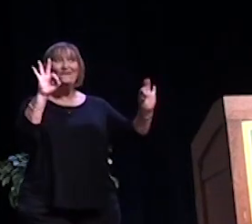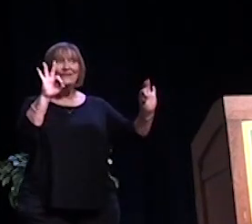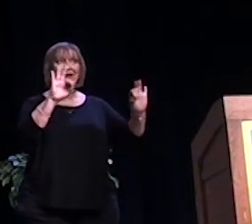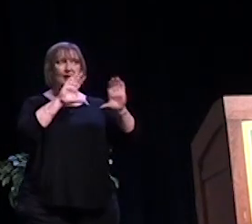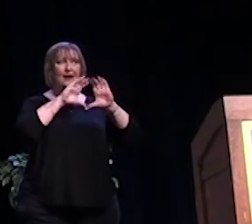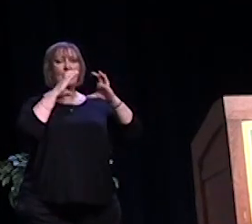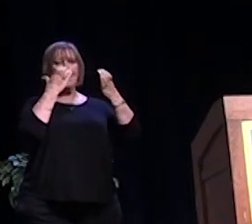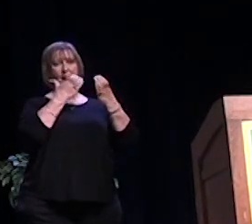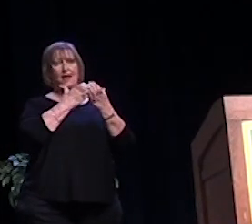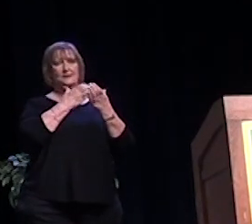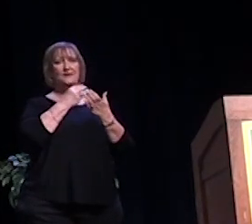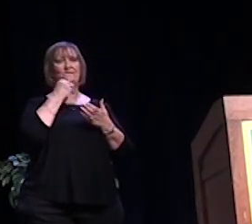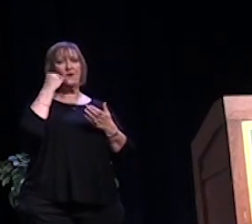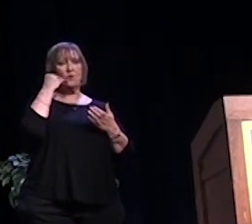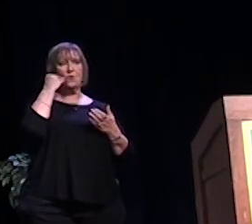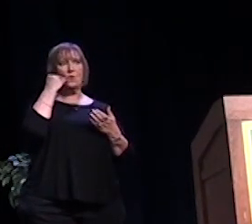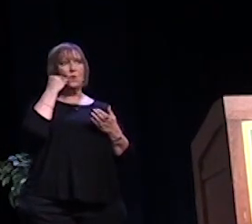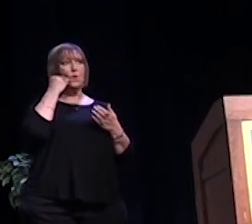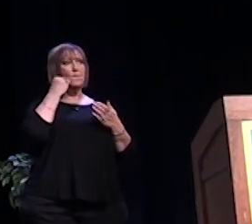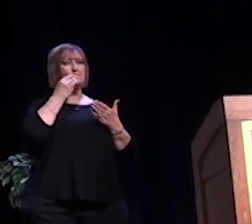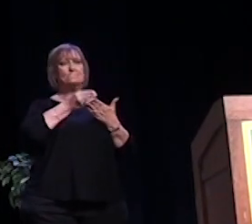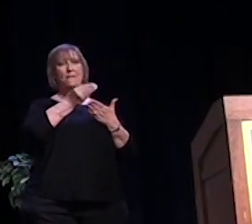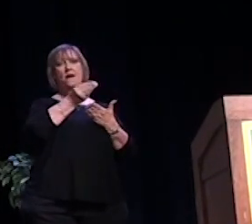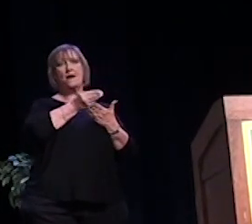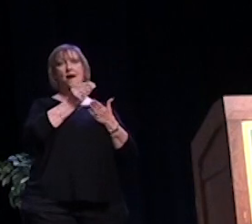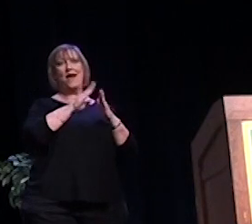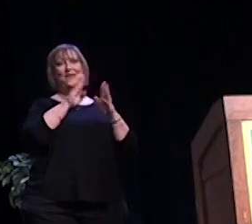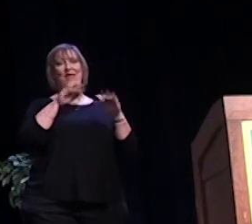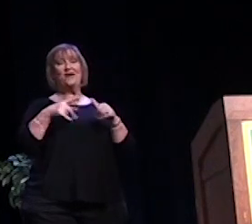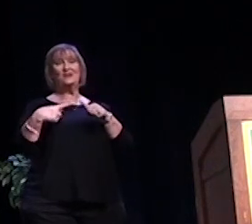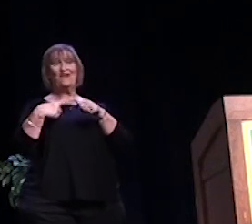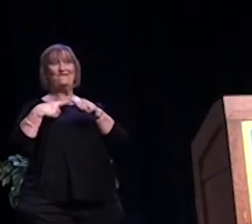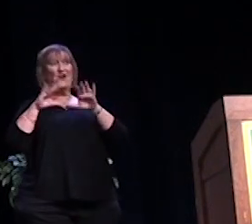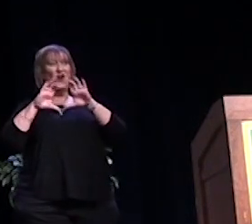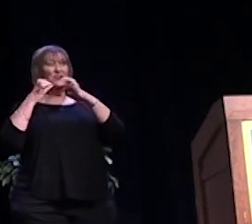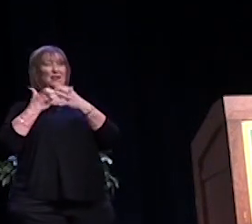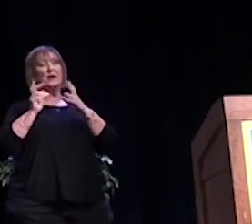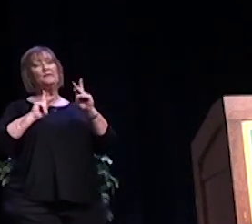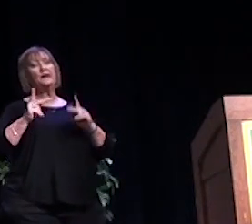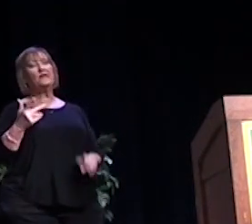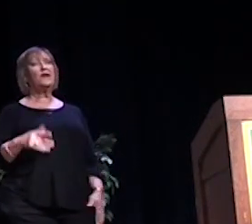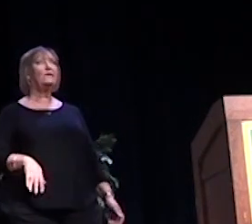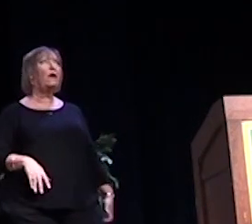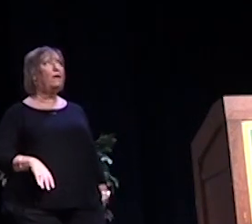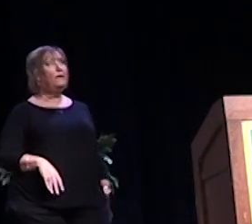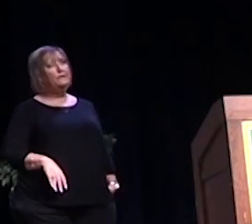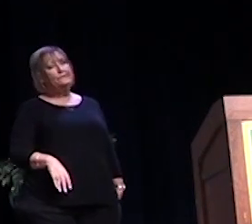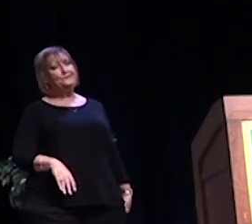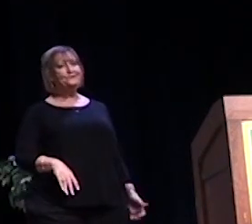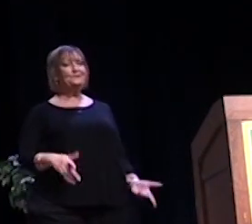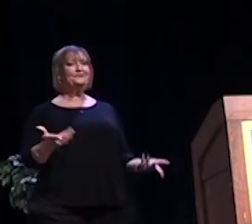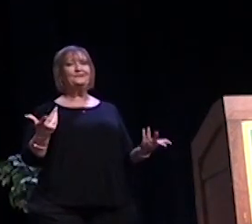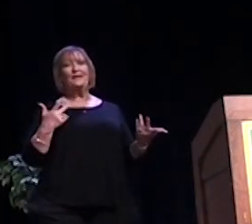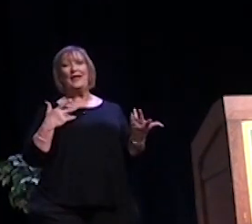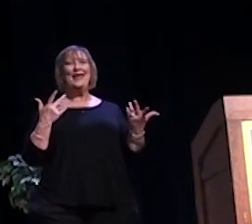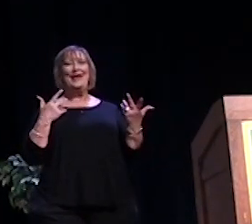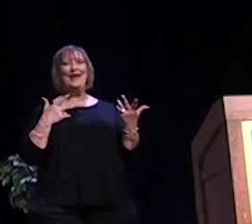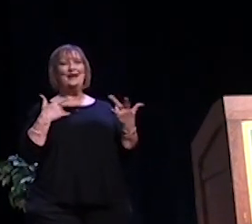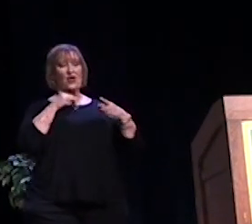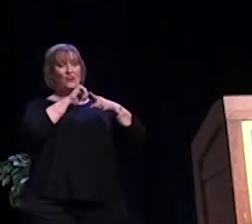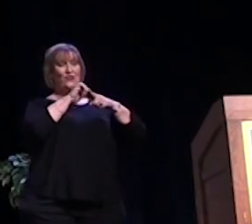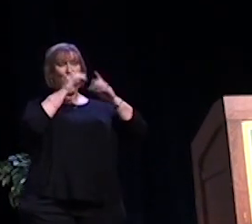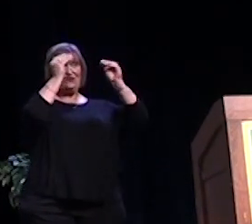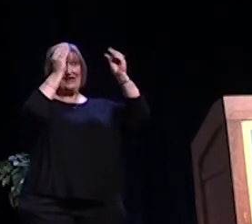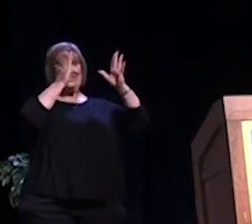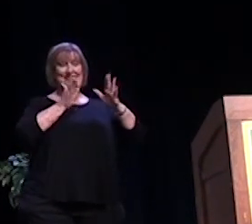homeowners. I can tell you the first time we had a class, the homeowners were kind of looking at us, and all the trainers were kind of looking at me and going, we